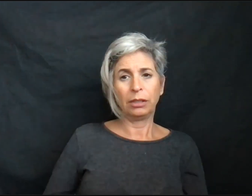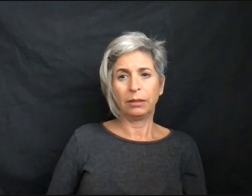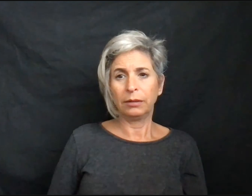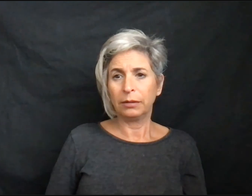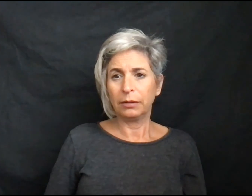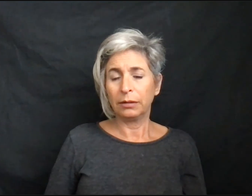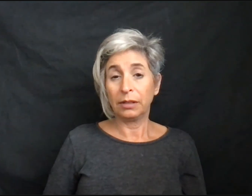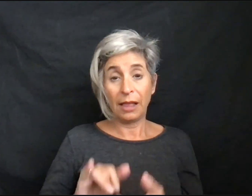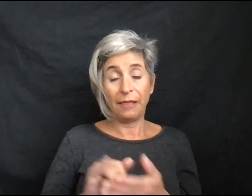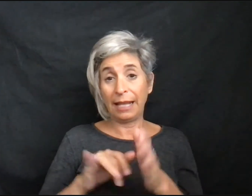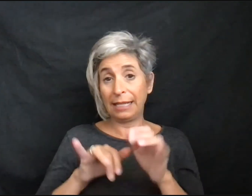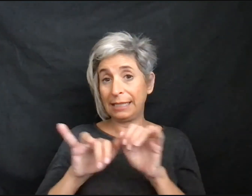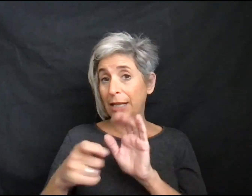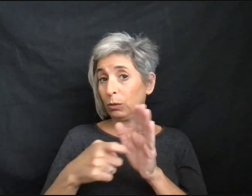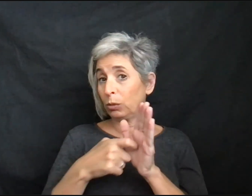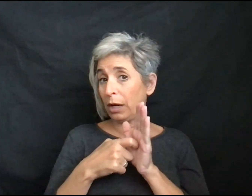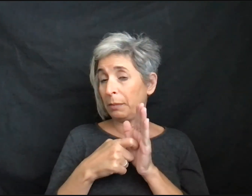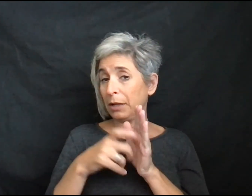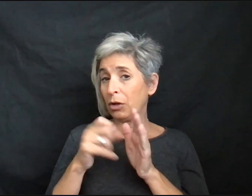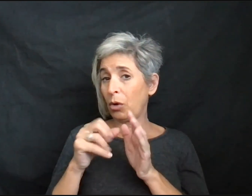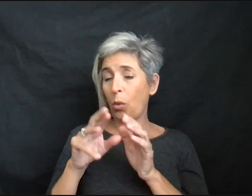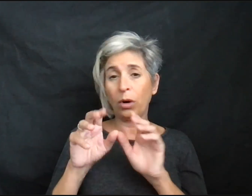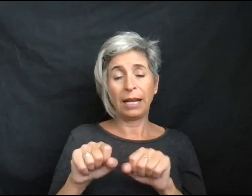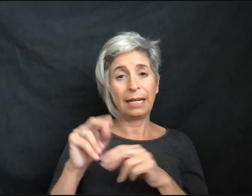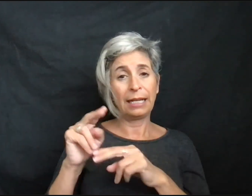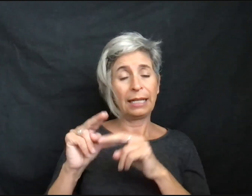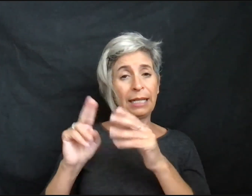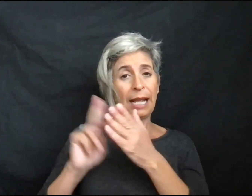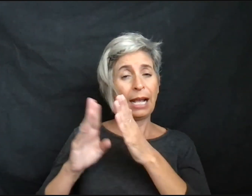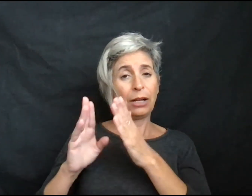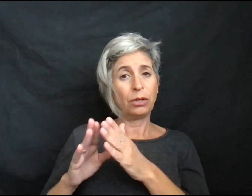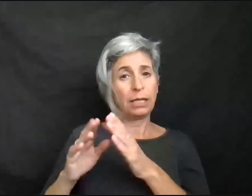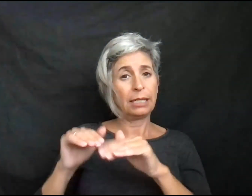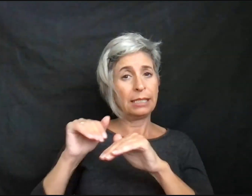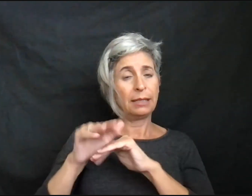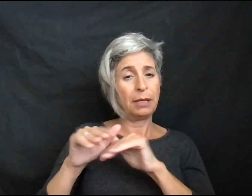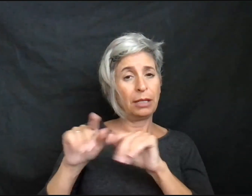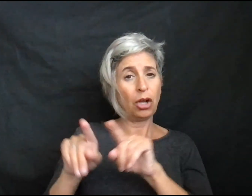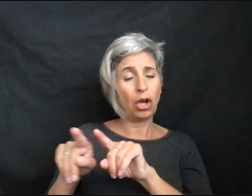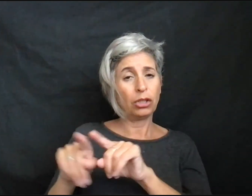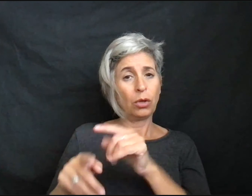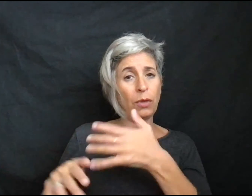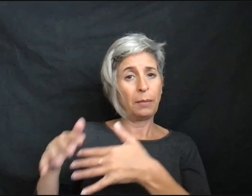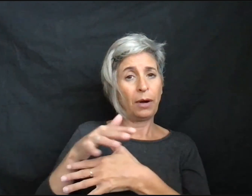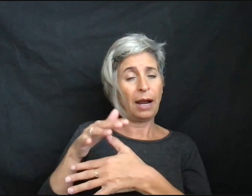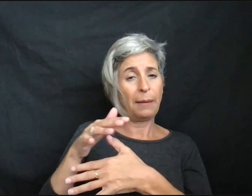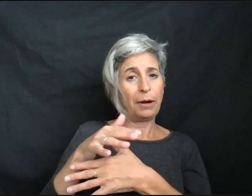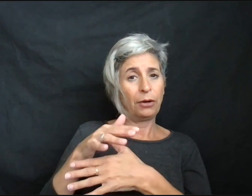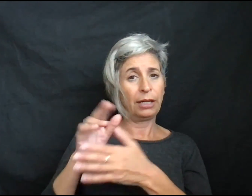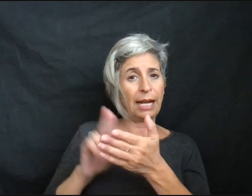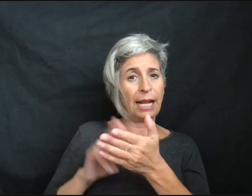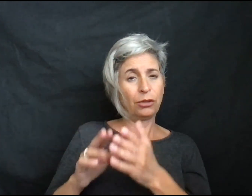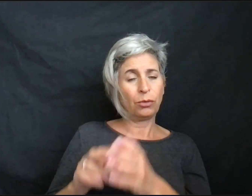Is that still a requirement, or can subcontractors submit after the primary contractor?